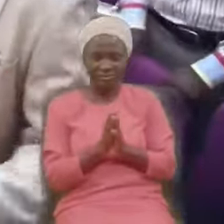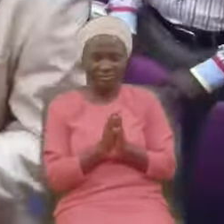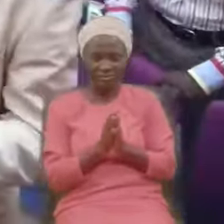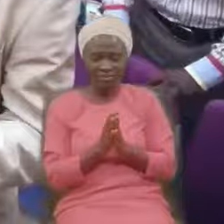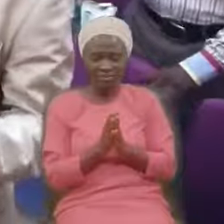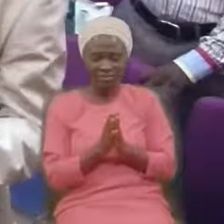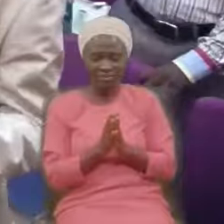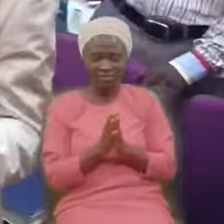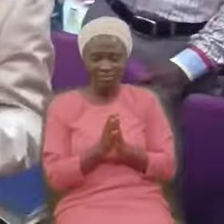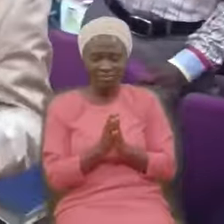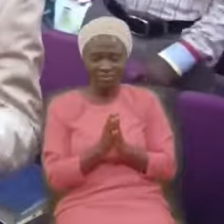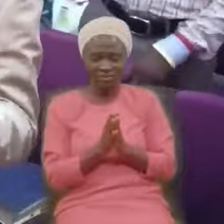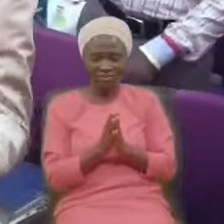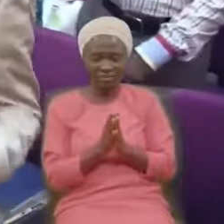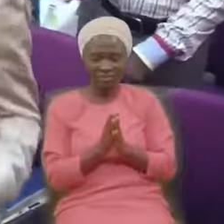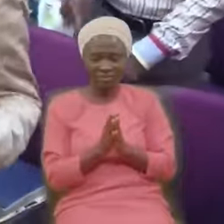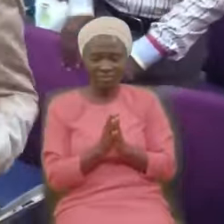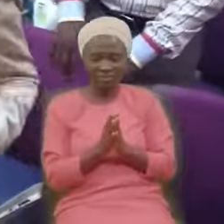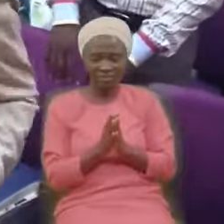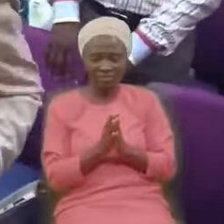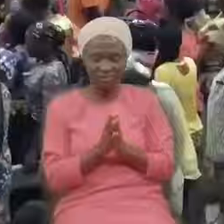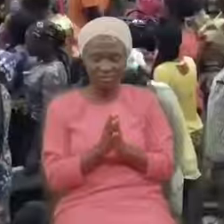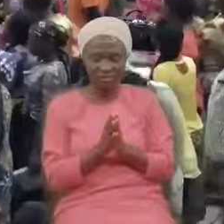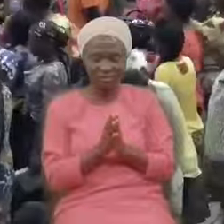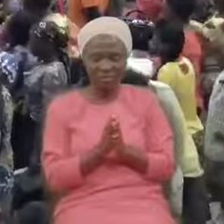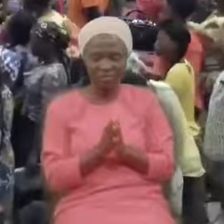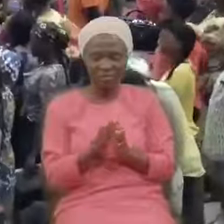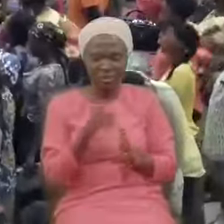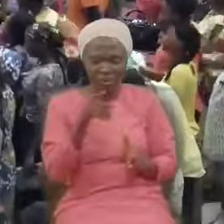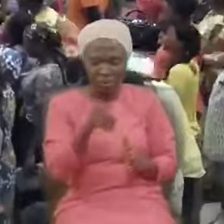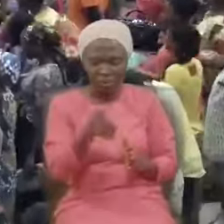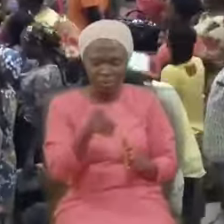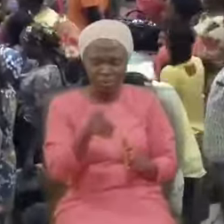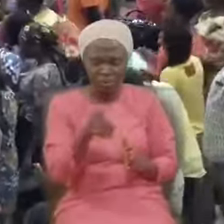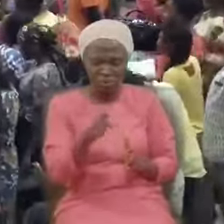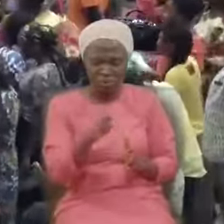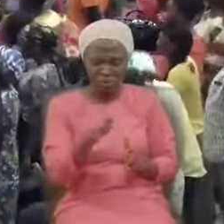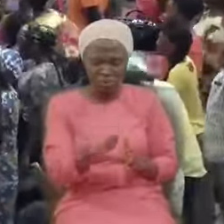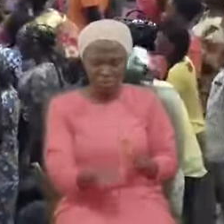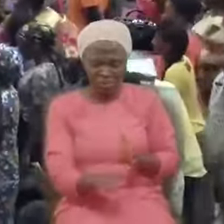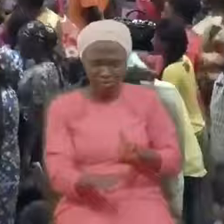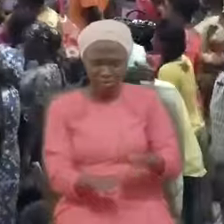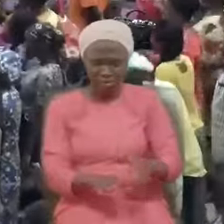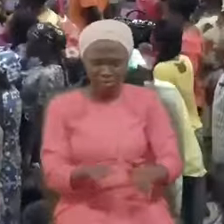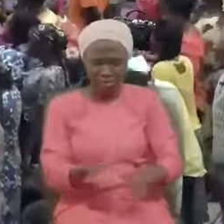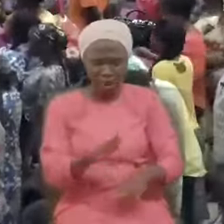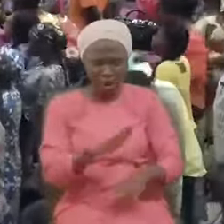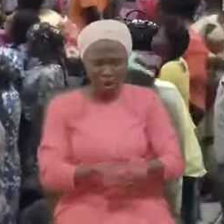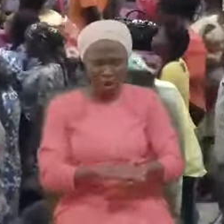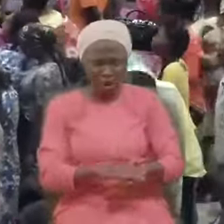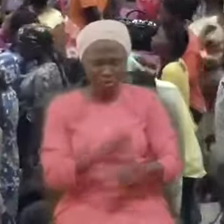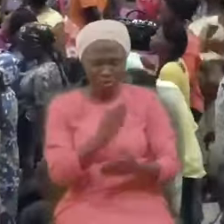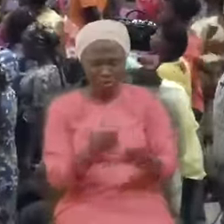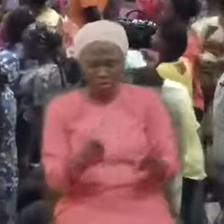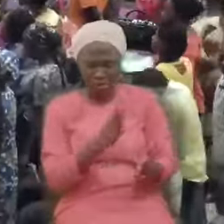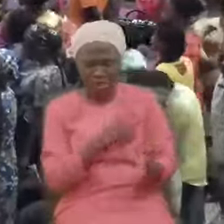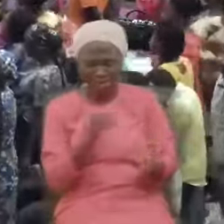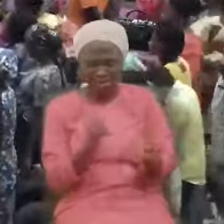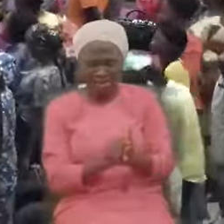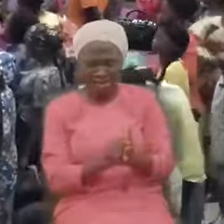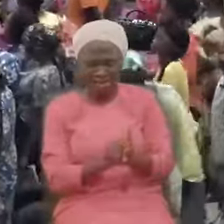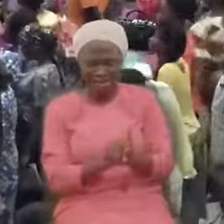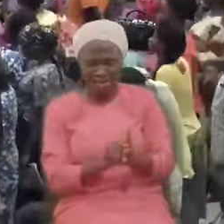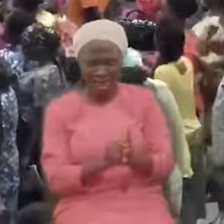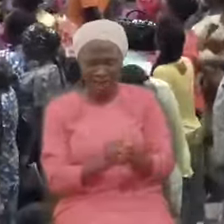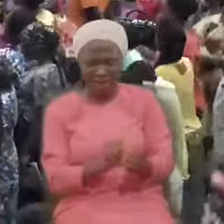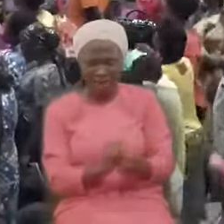You stepped on something and heat passed through to your body through